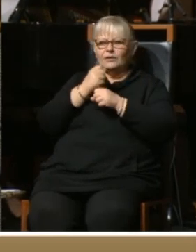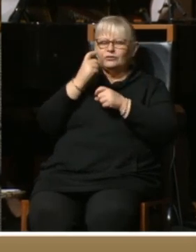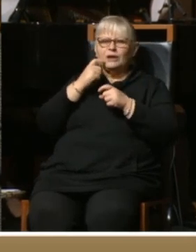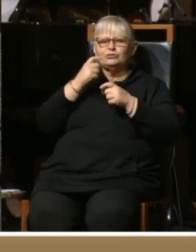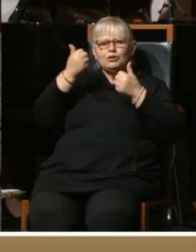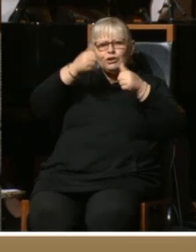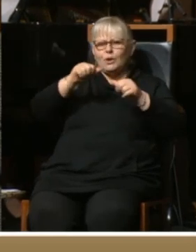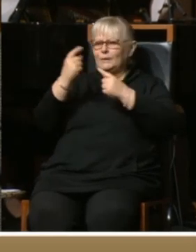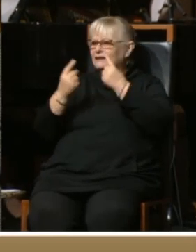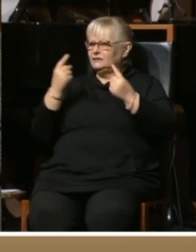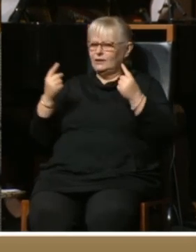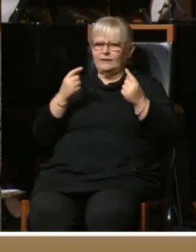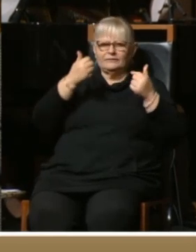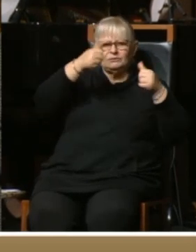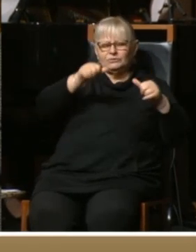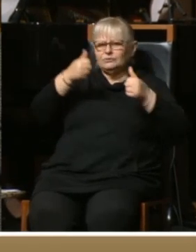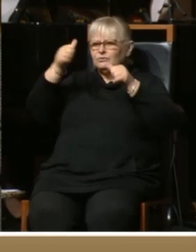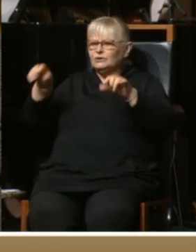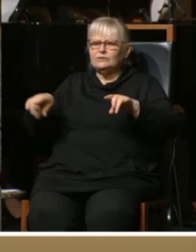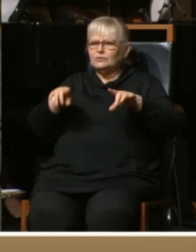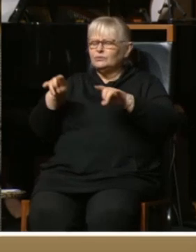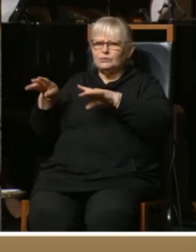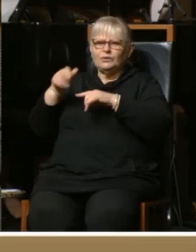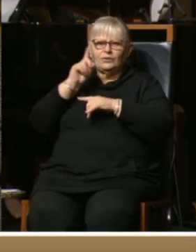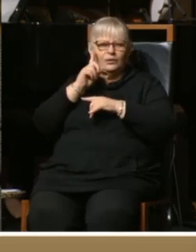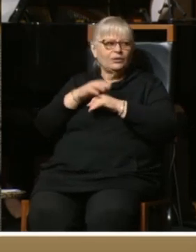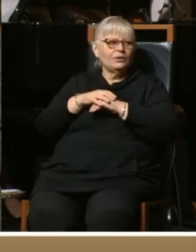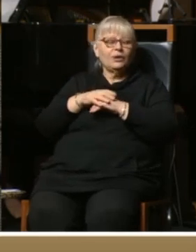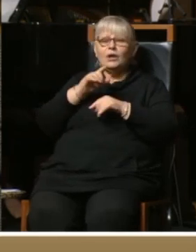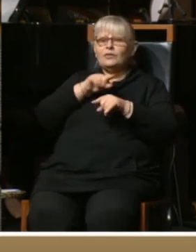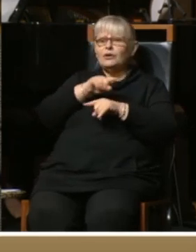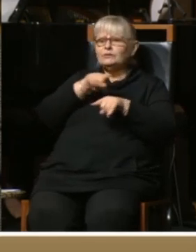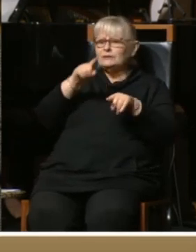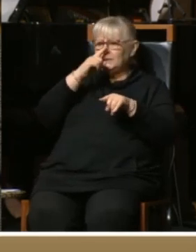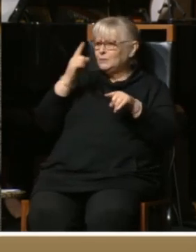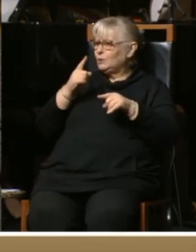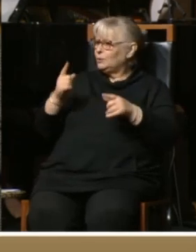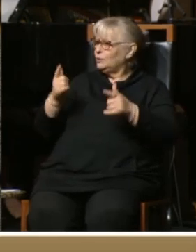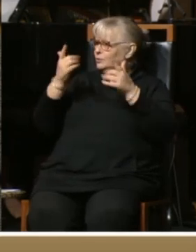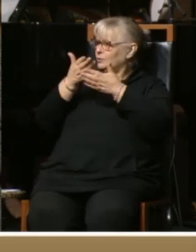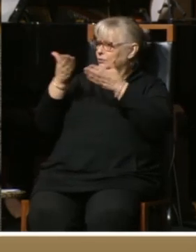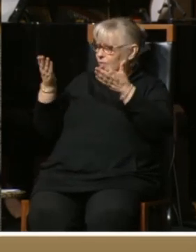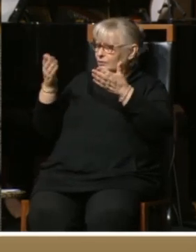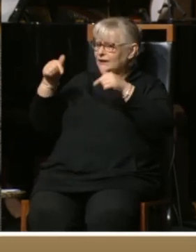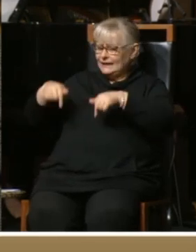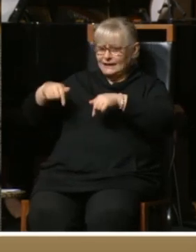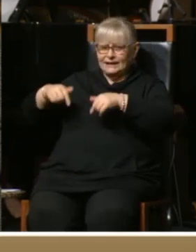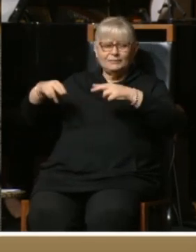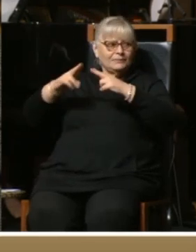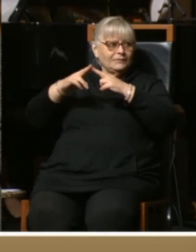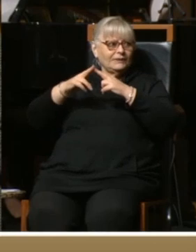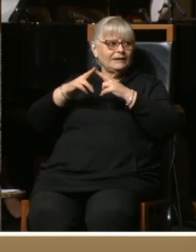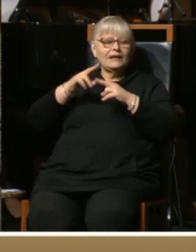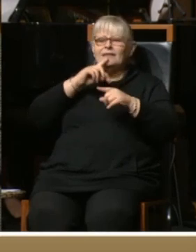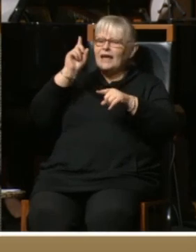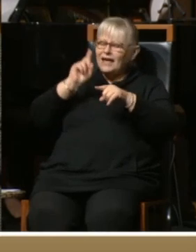another. Indeed, the most honored of you in the sight of God is the who is the